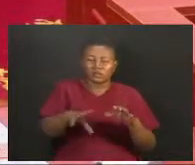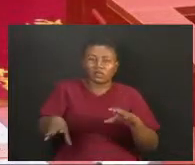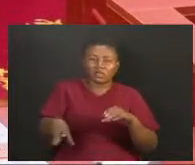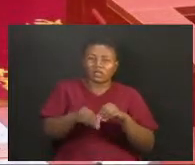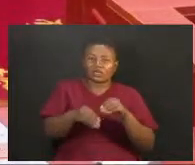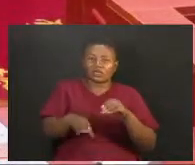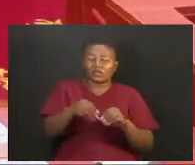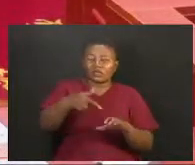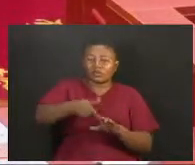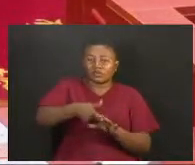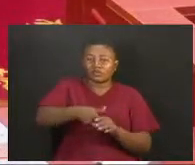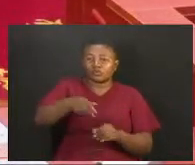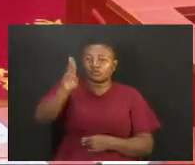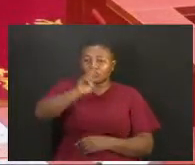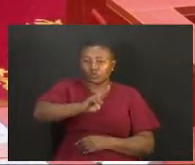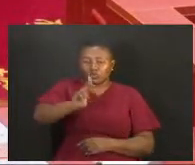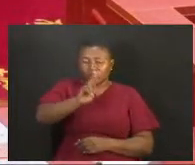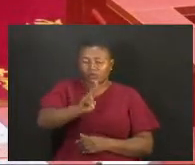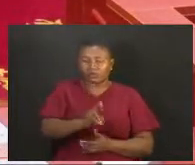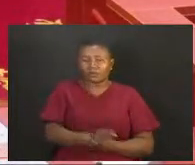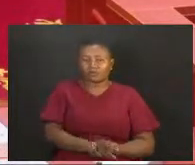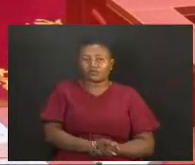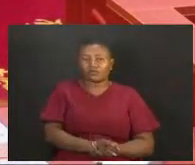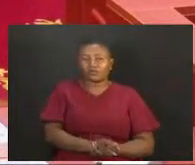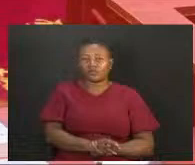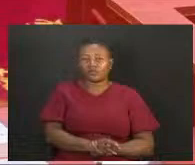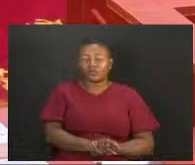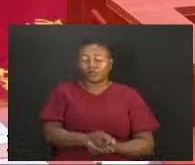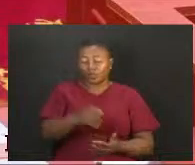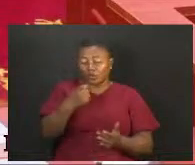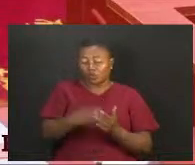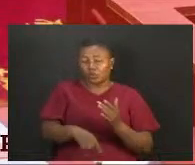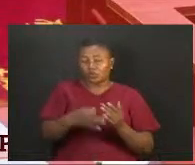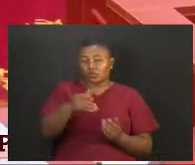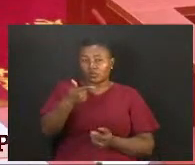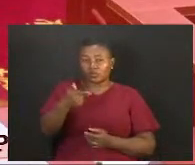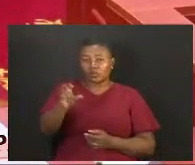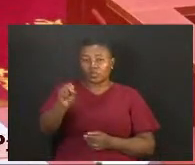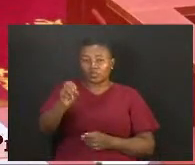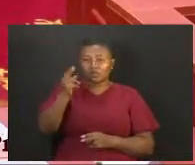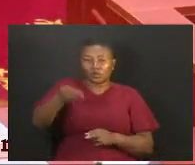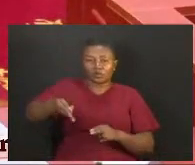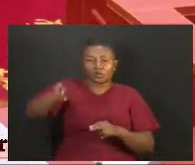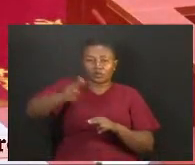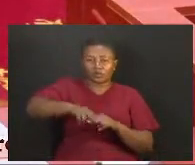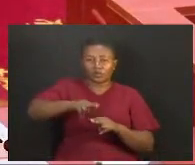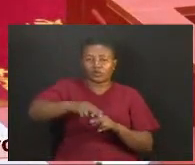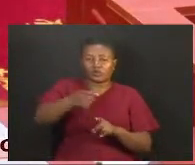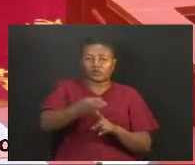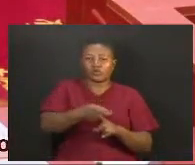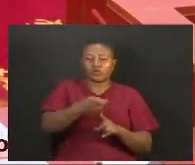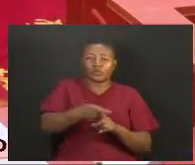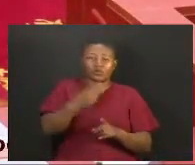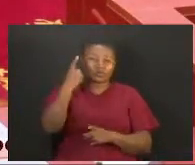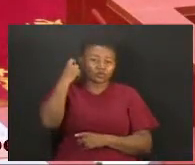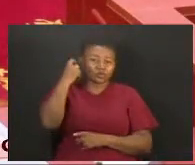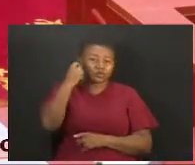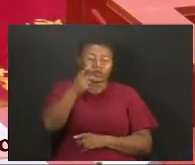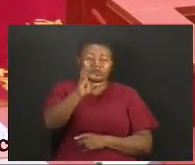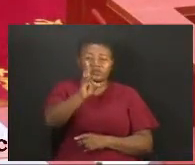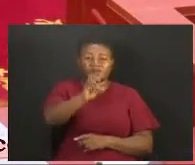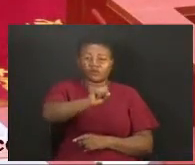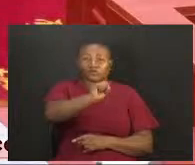additional CAPEX. The weighted average cost of gas will be increased from the current